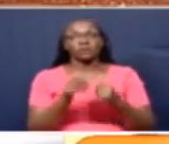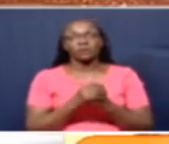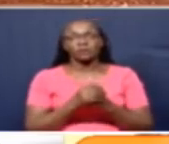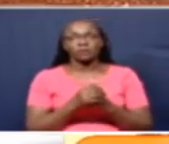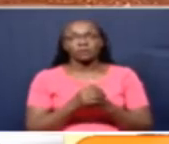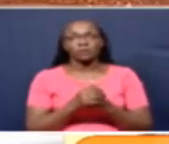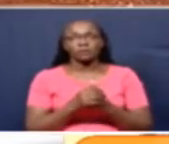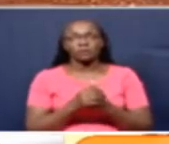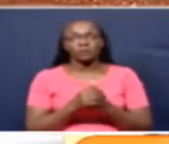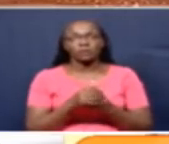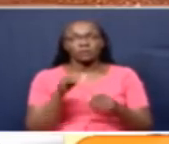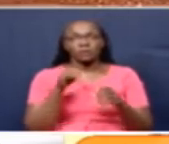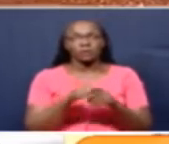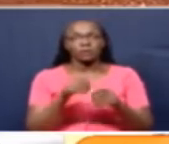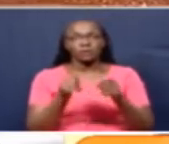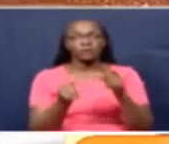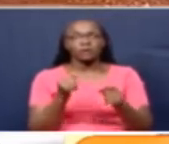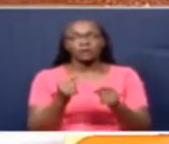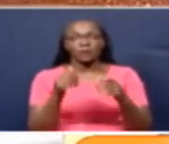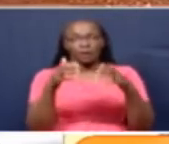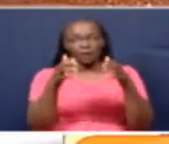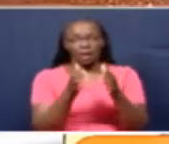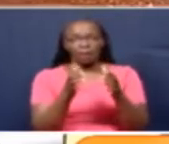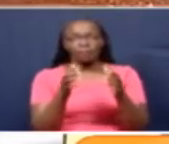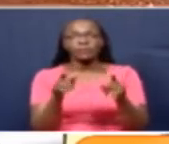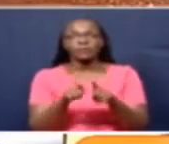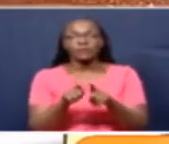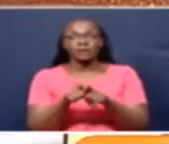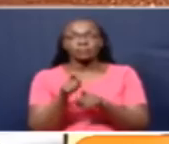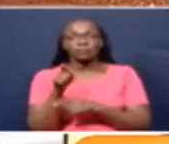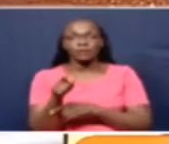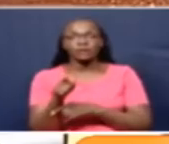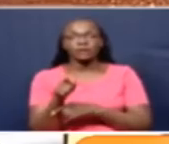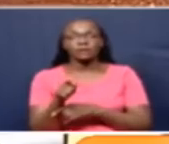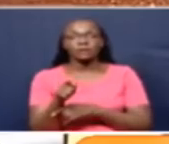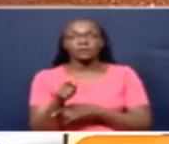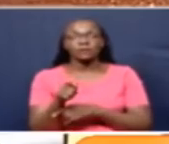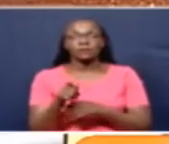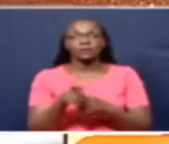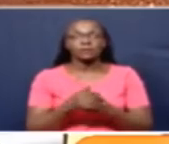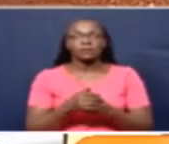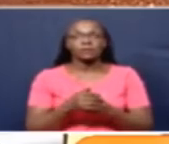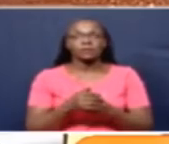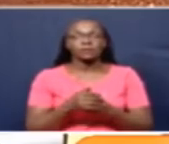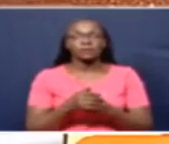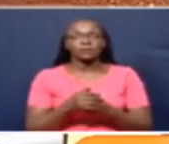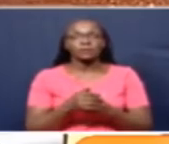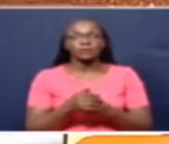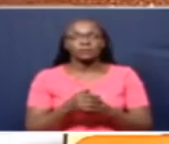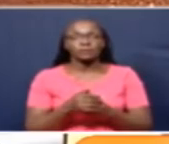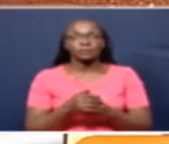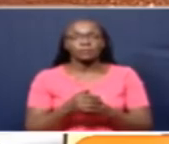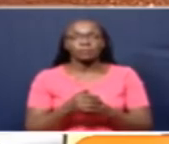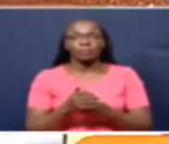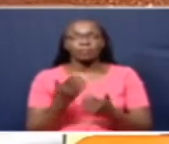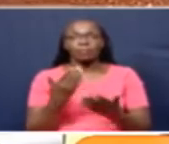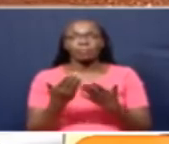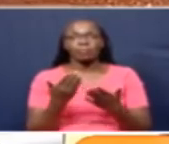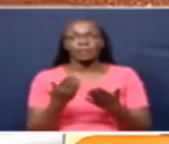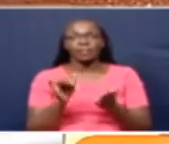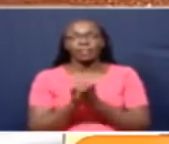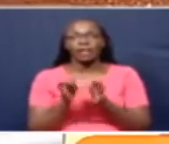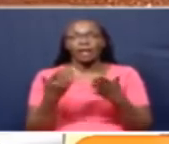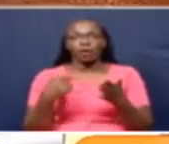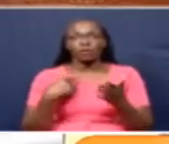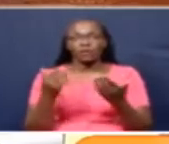that club. Go on. And that club was decent. I didn't allow women by themselves. That's how... On Koinange Street? Yes.